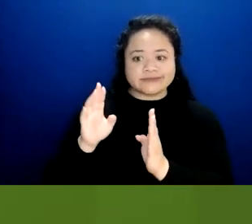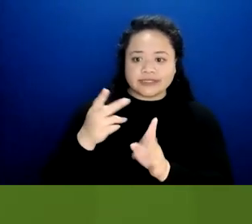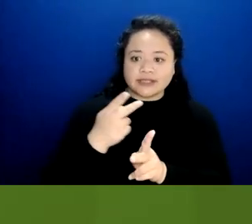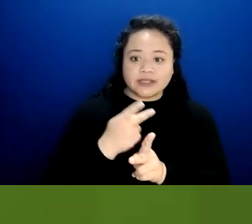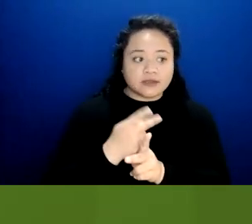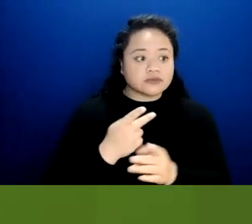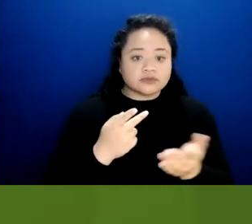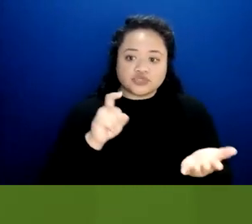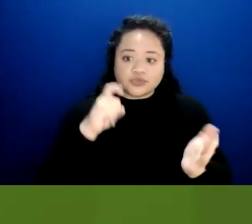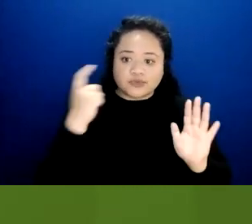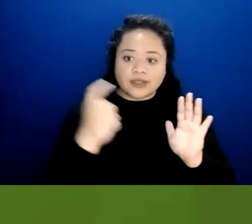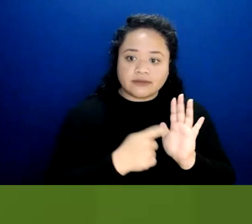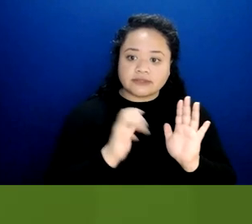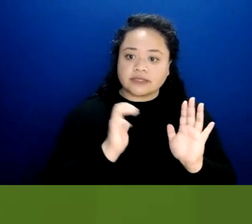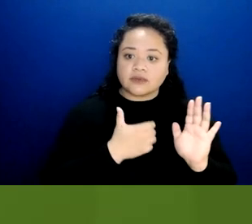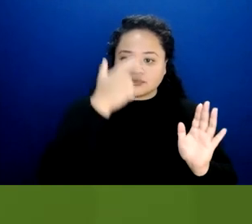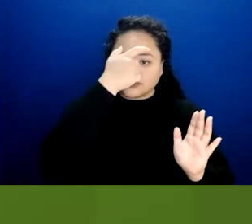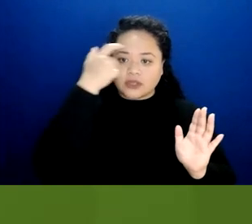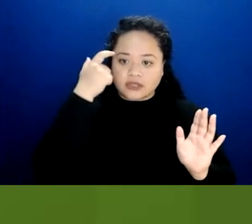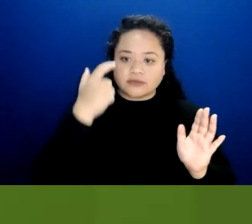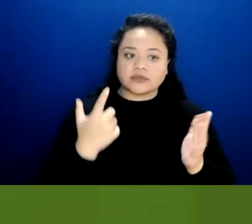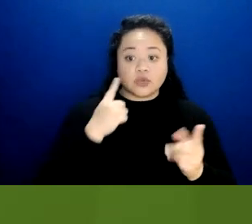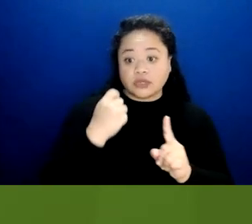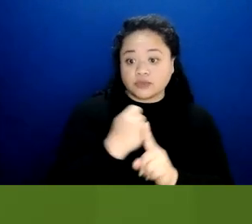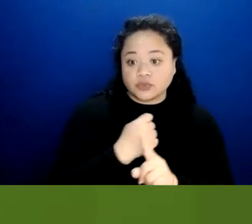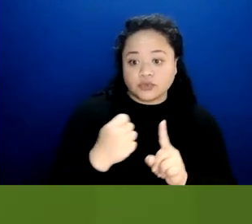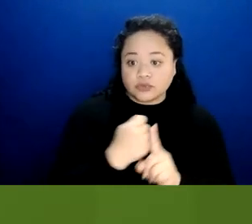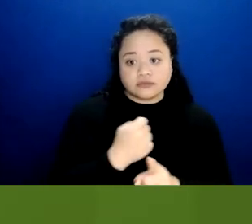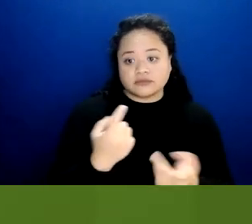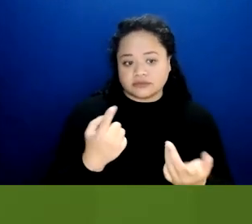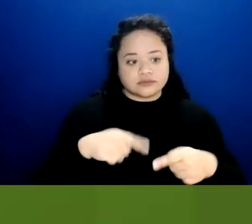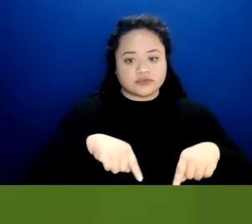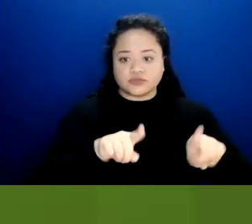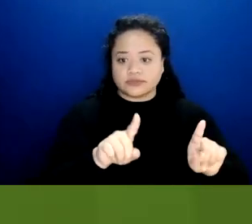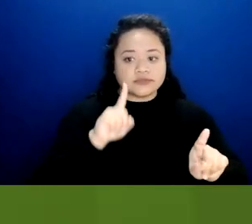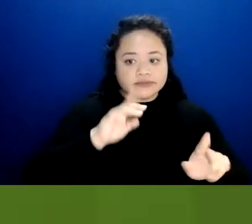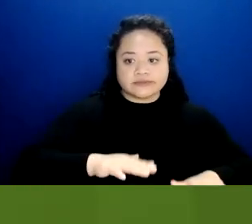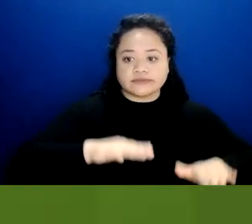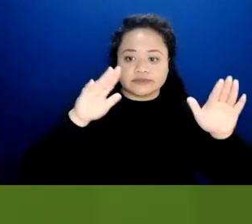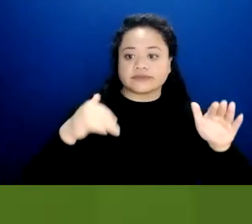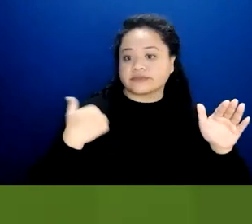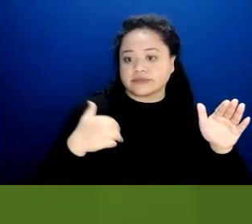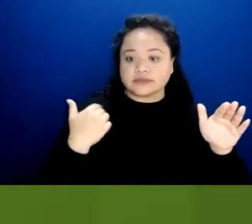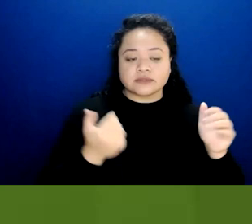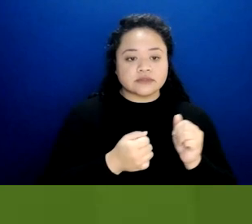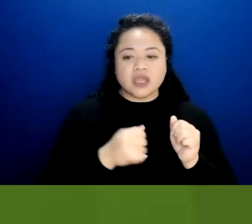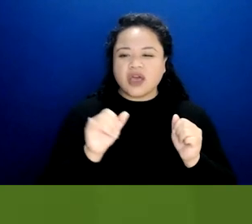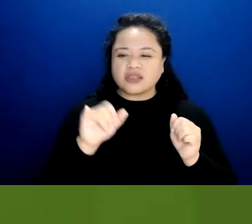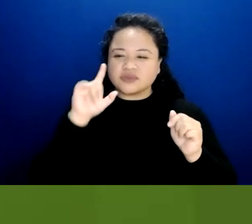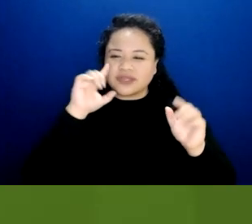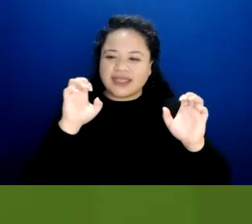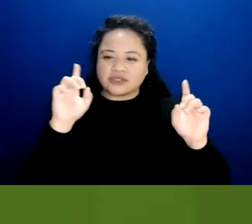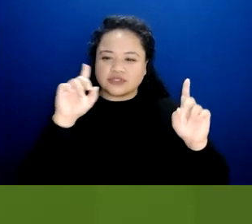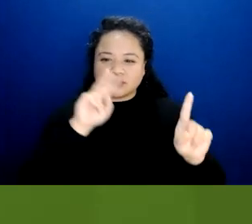abuse that might be there in childhood. And I also think that more from an educational point of view, I think